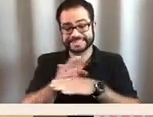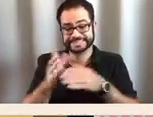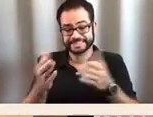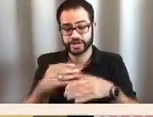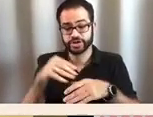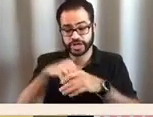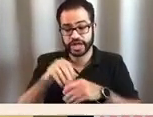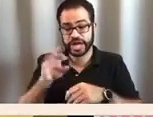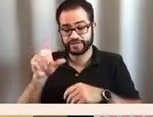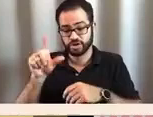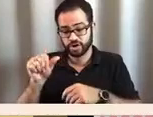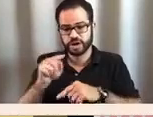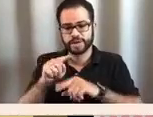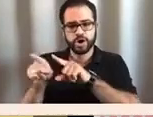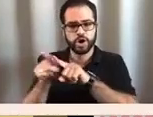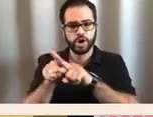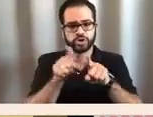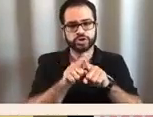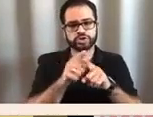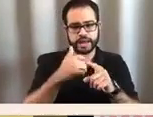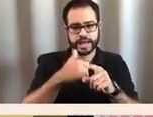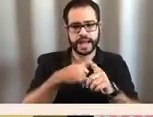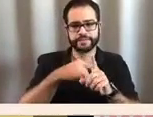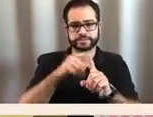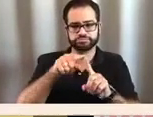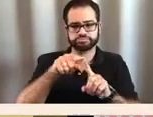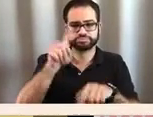see that there are also fields where there are